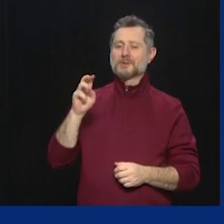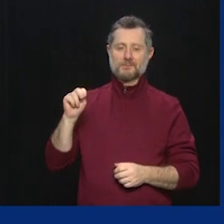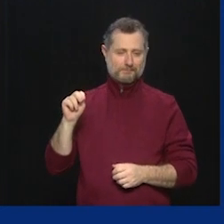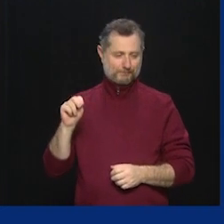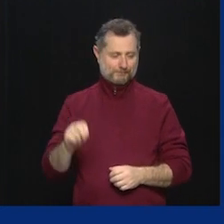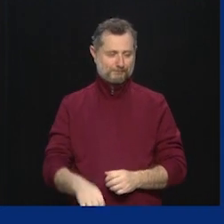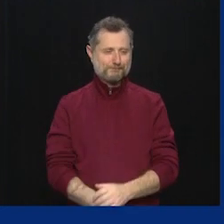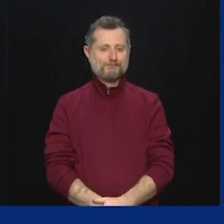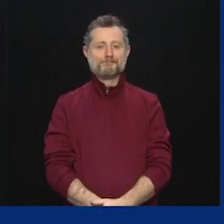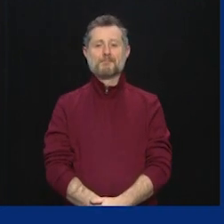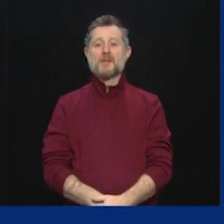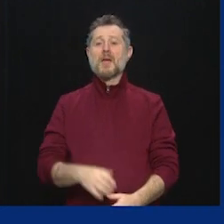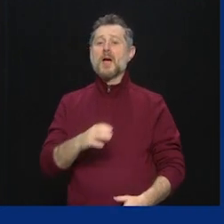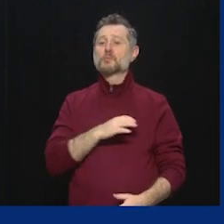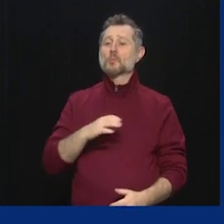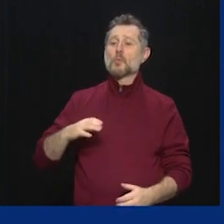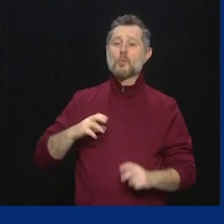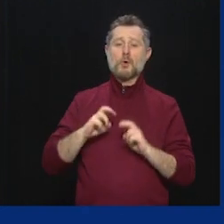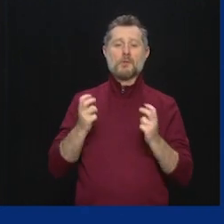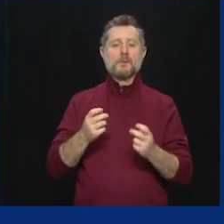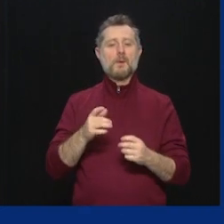Congressman Gregory Meeks.